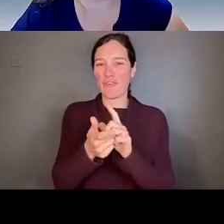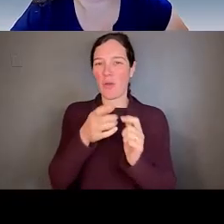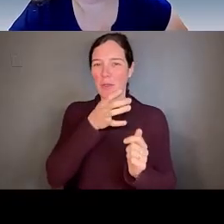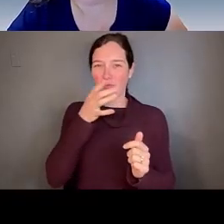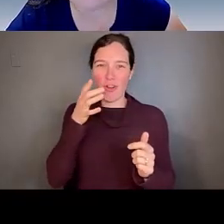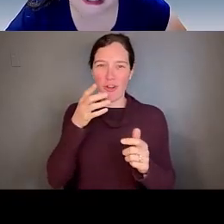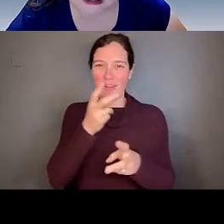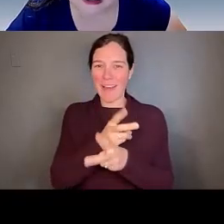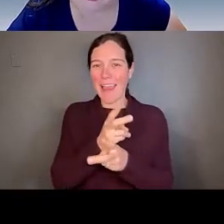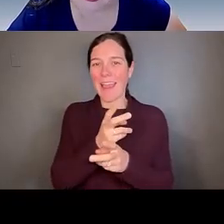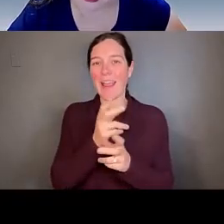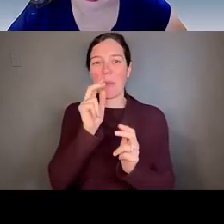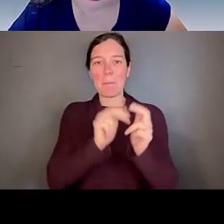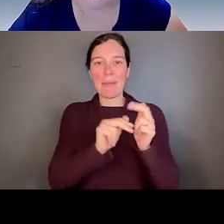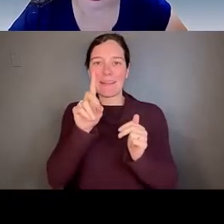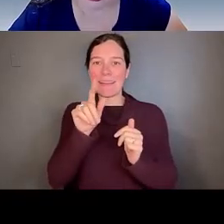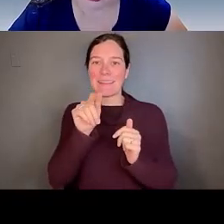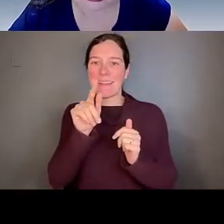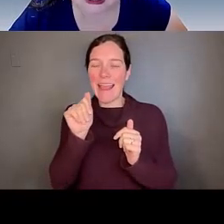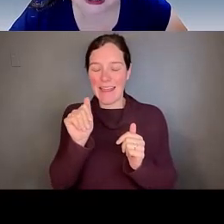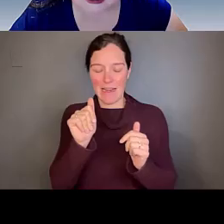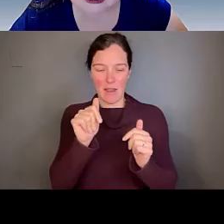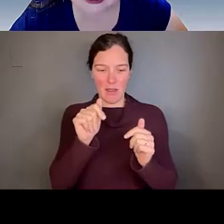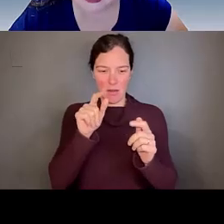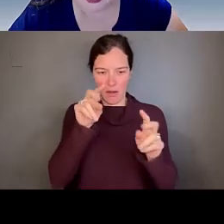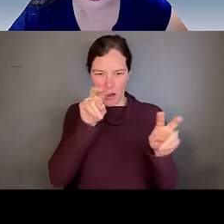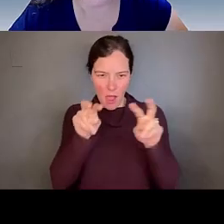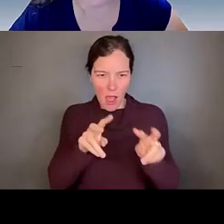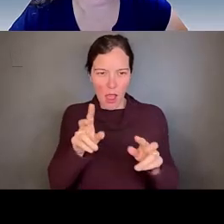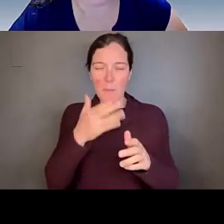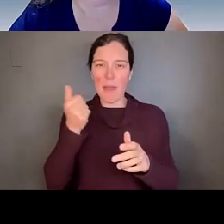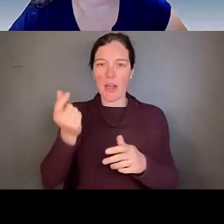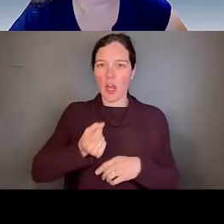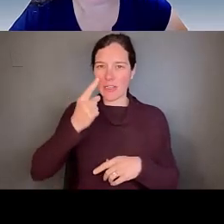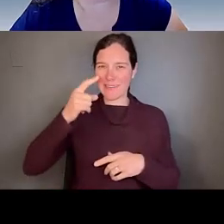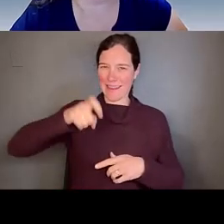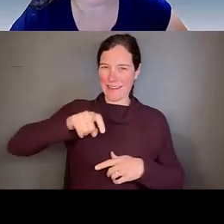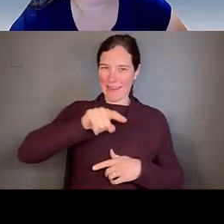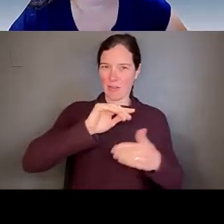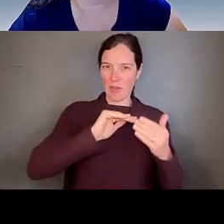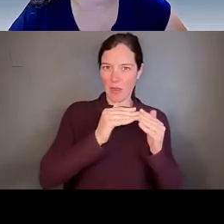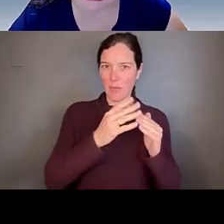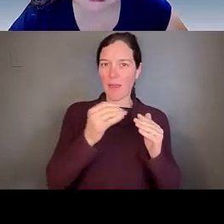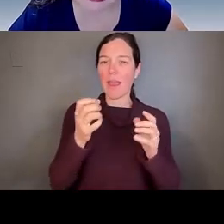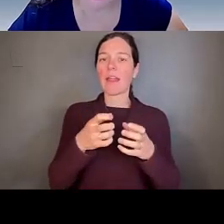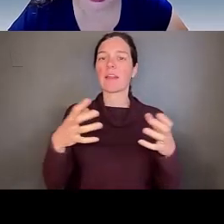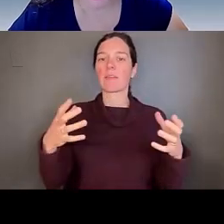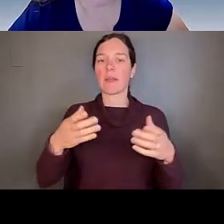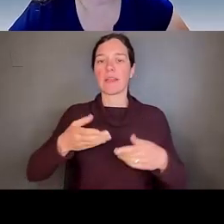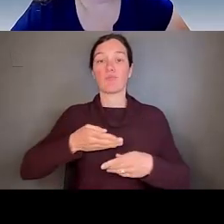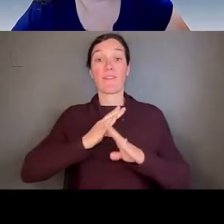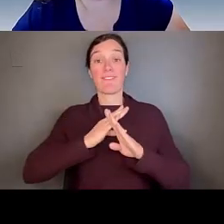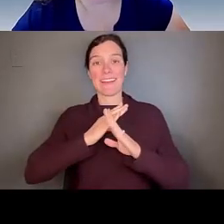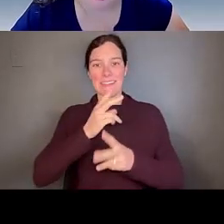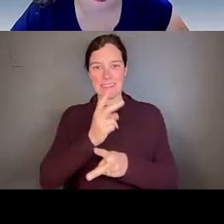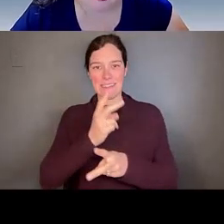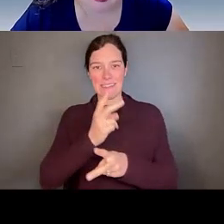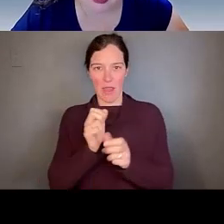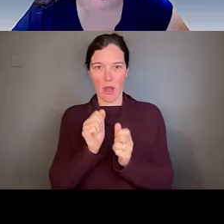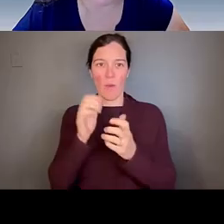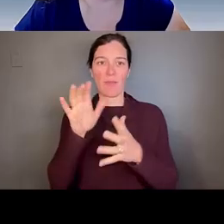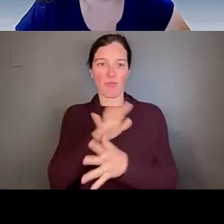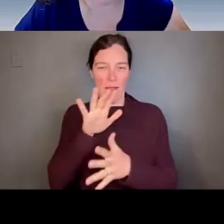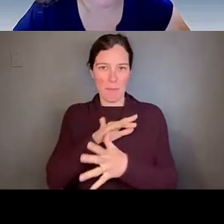care, building data infrastructure to better understand the needs of the community, and expanding preventative care, both